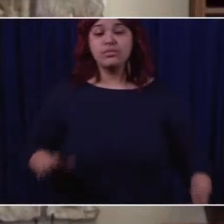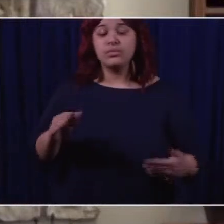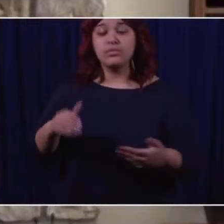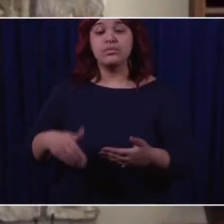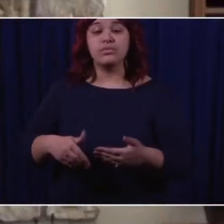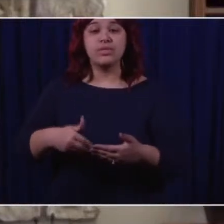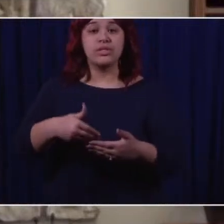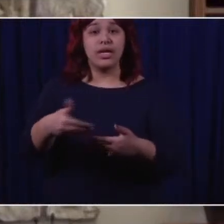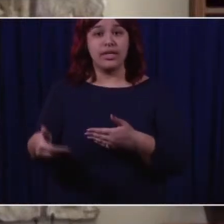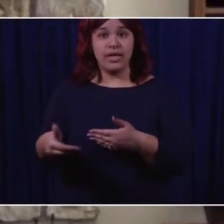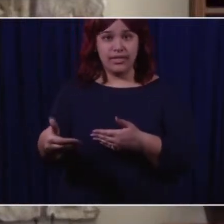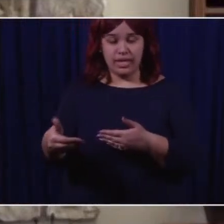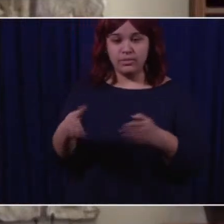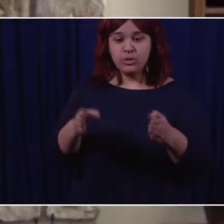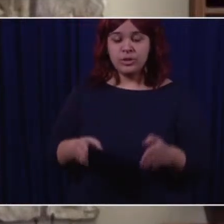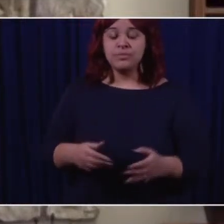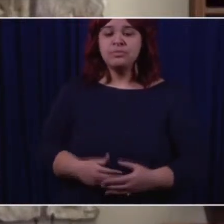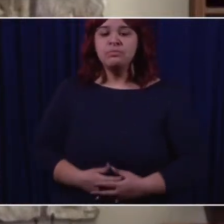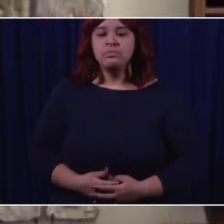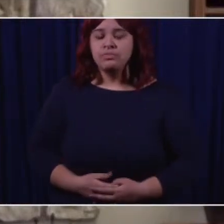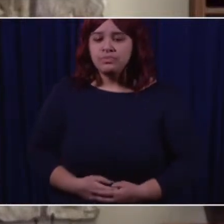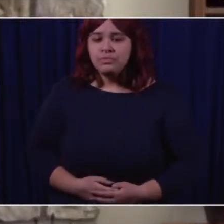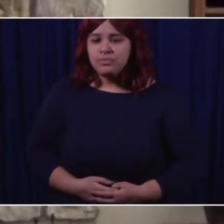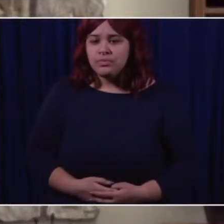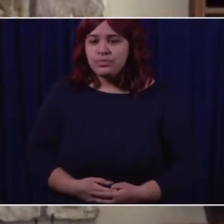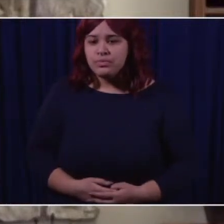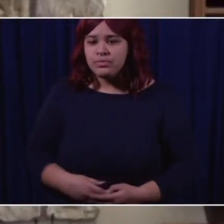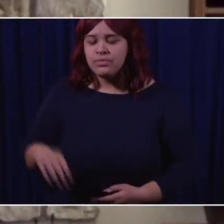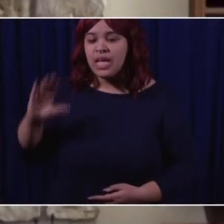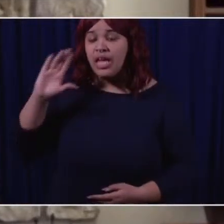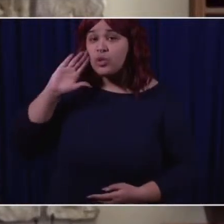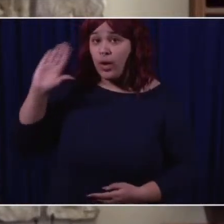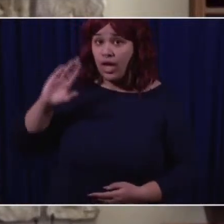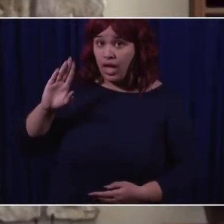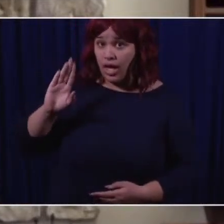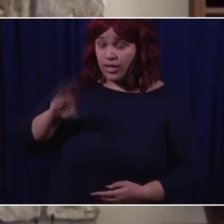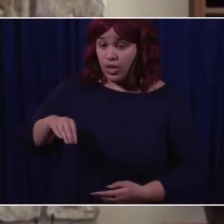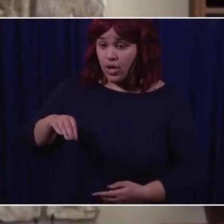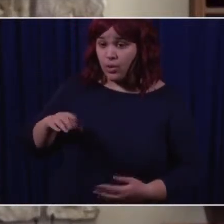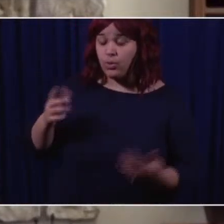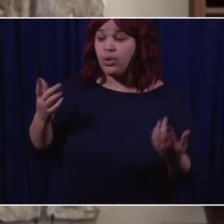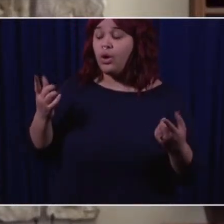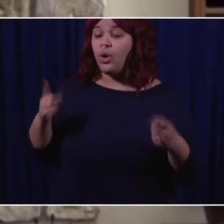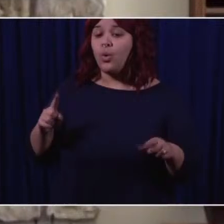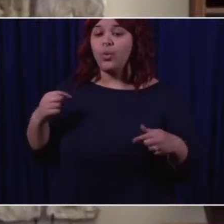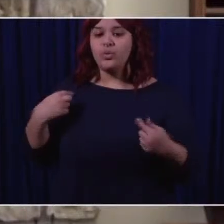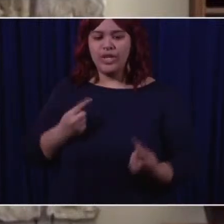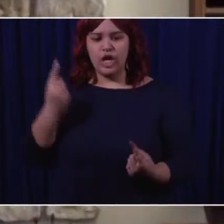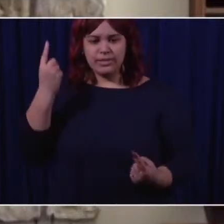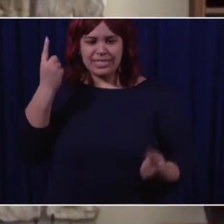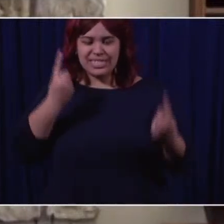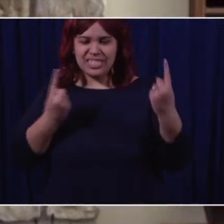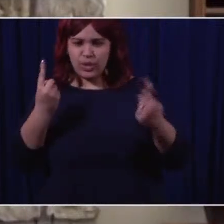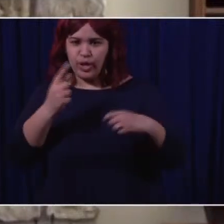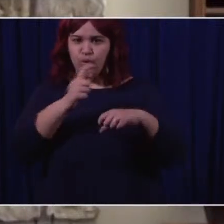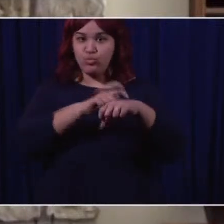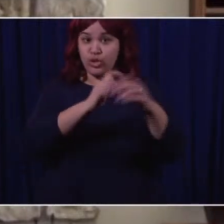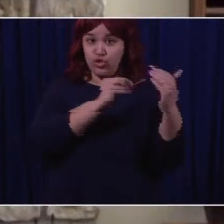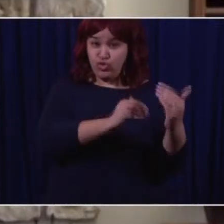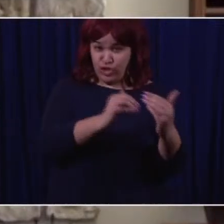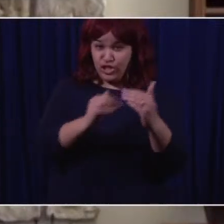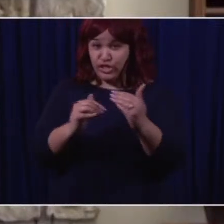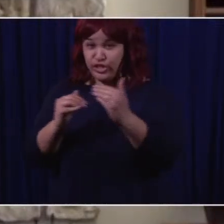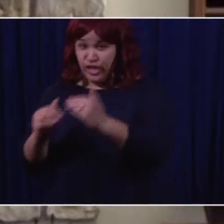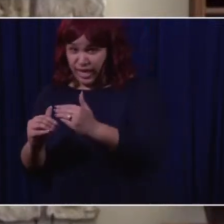Question for you. I know that we don't typically look at deaths when making decisions on restrictions, but knowing that we saw a